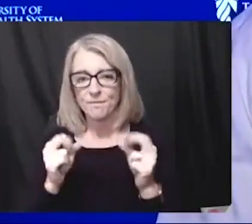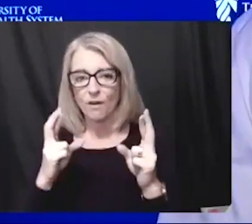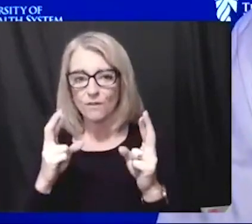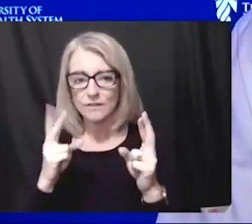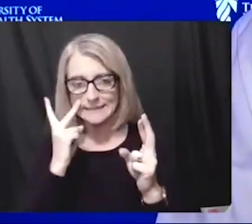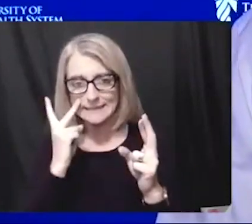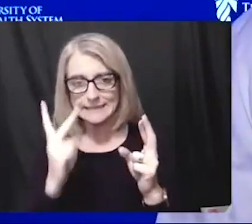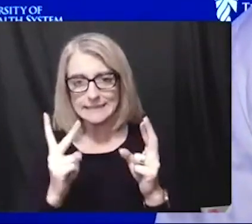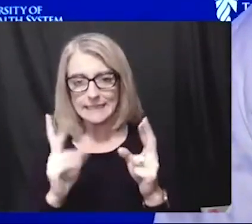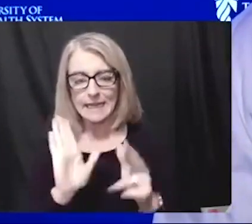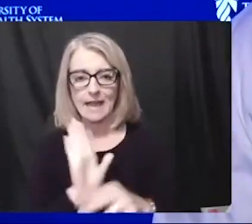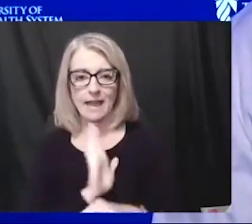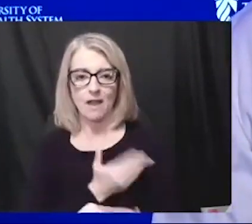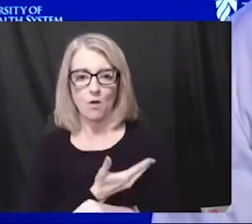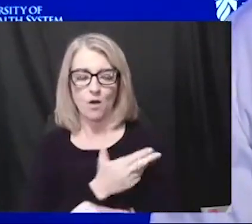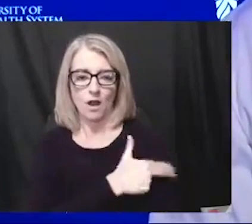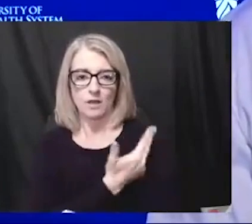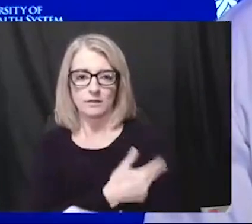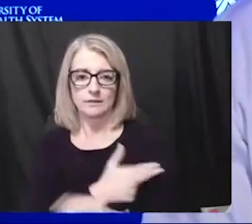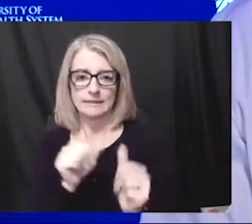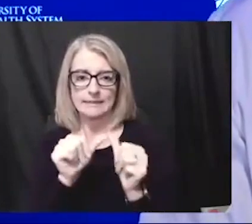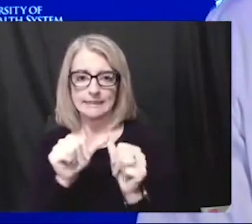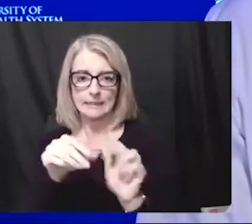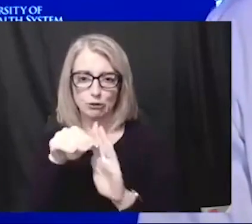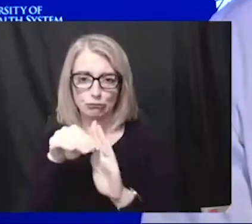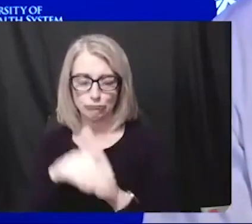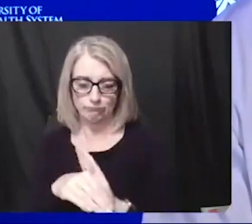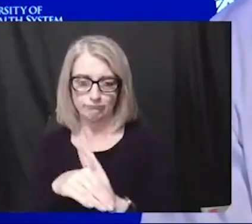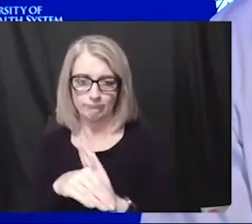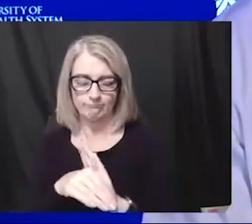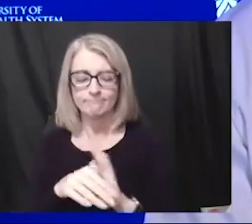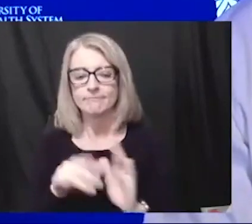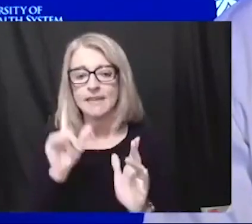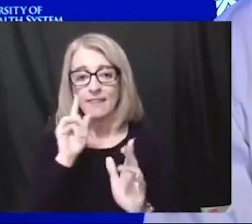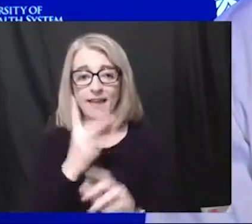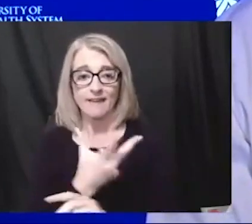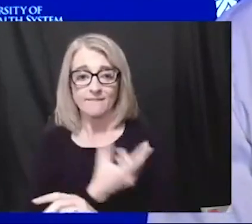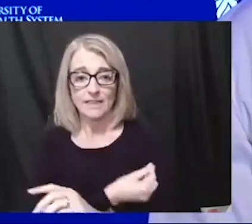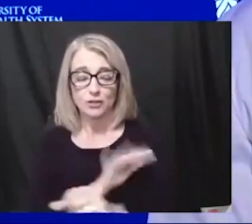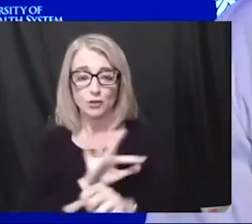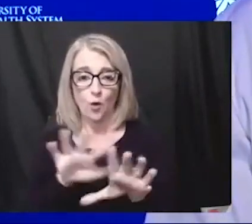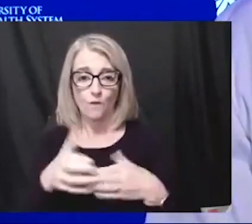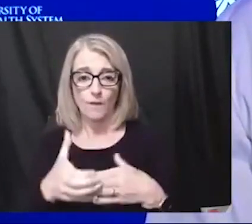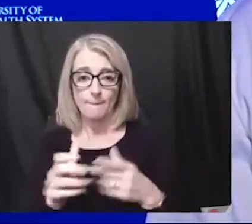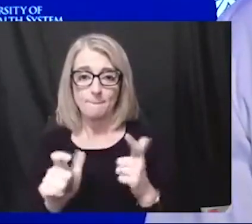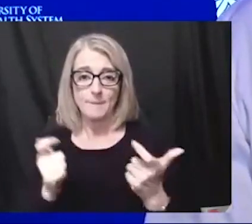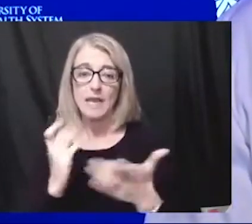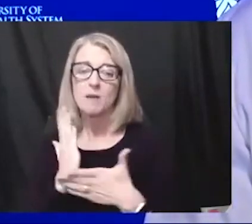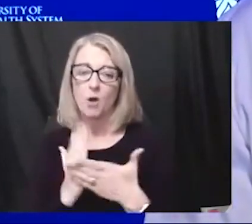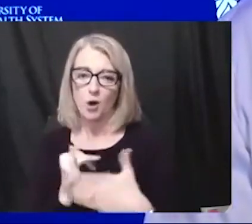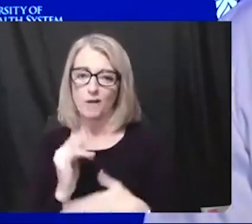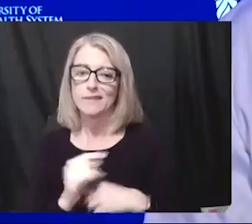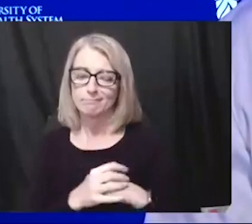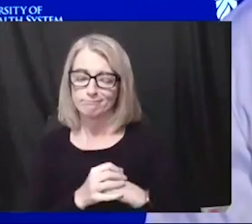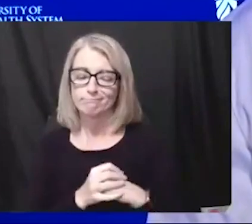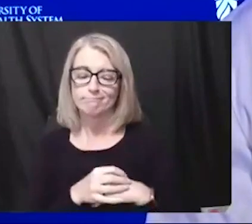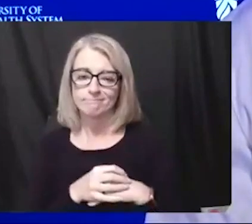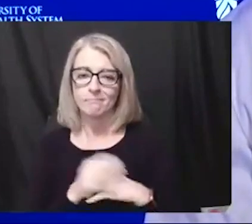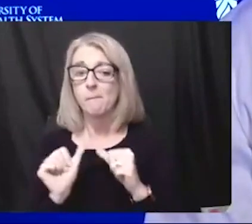stressing out your family, potentially losing your family when you develop all the problems in healthcare and things like that, paying more for your health insurance. There's